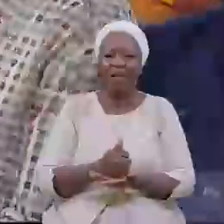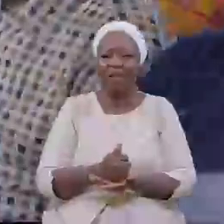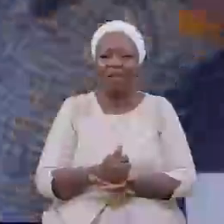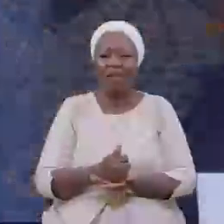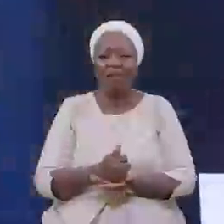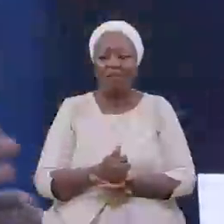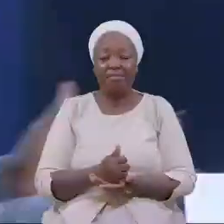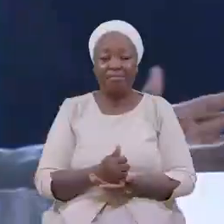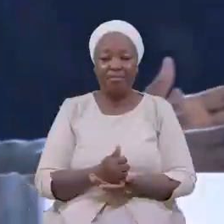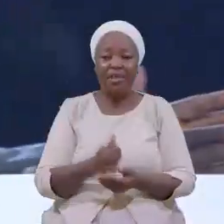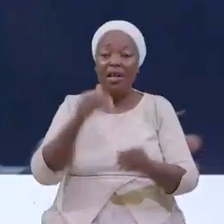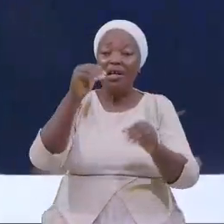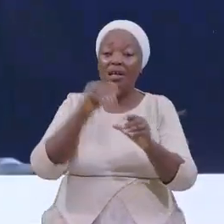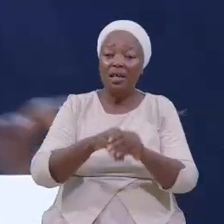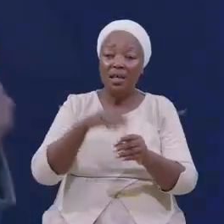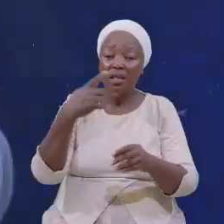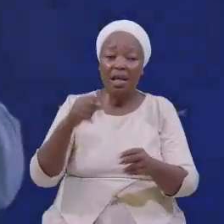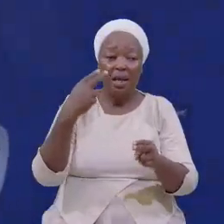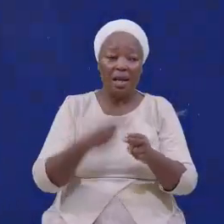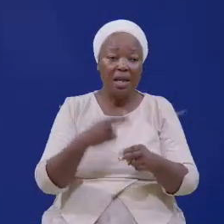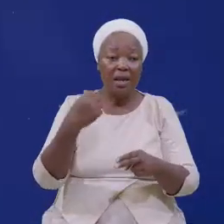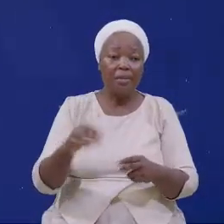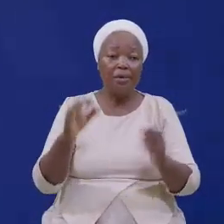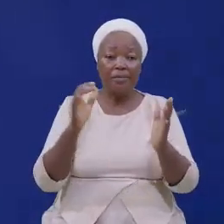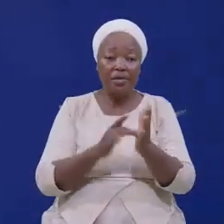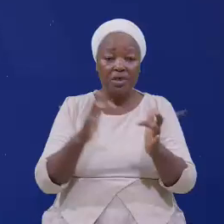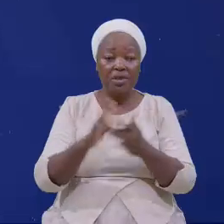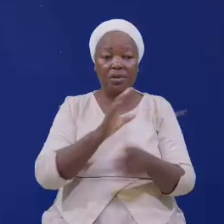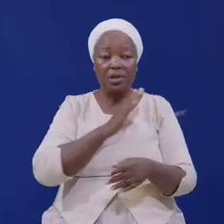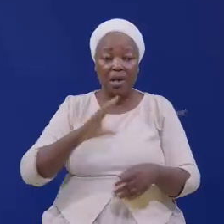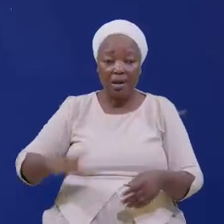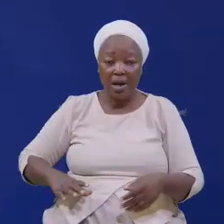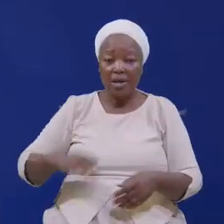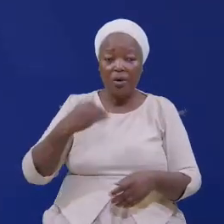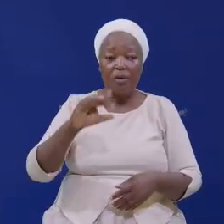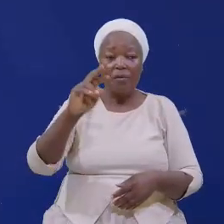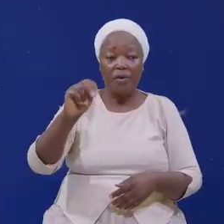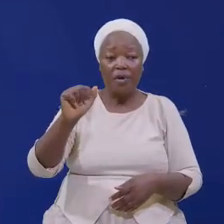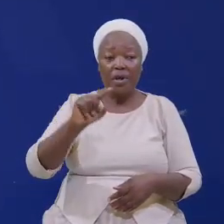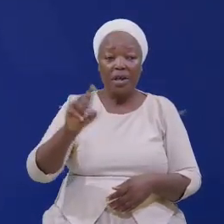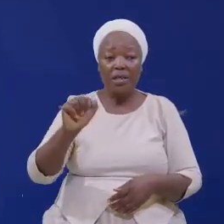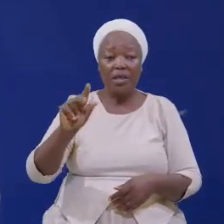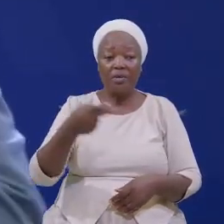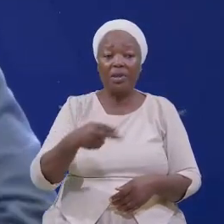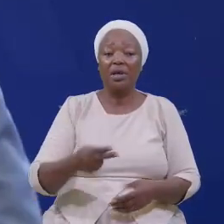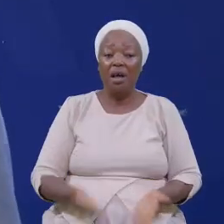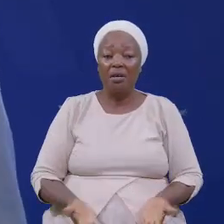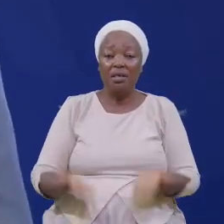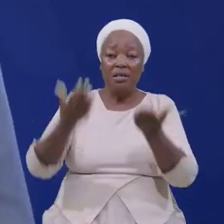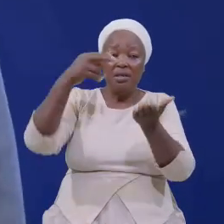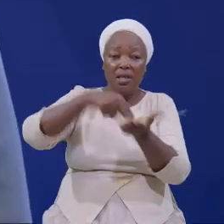In the name of Jesus Christ of Nazareth, rise up and